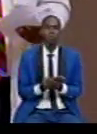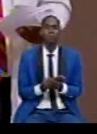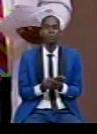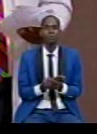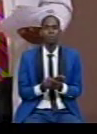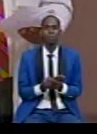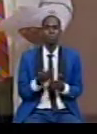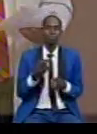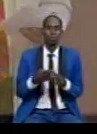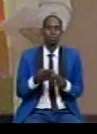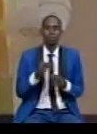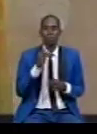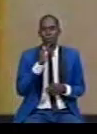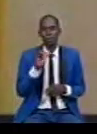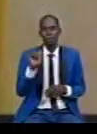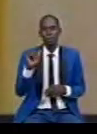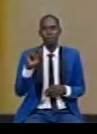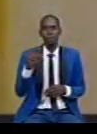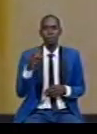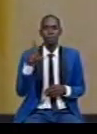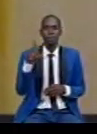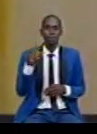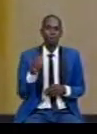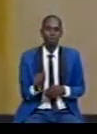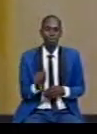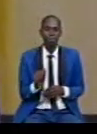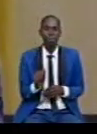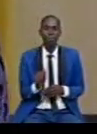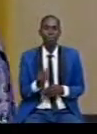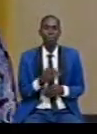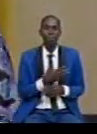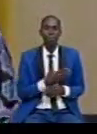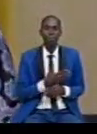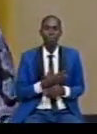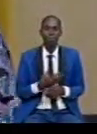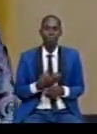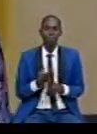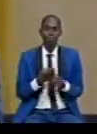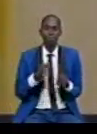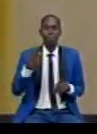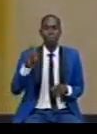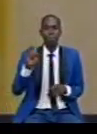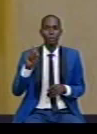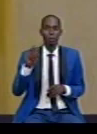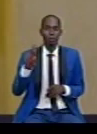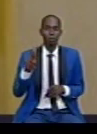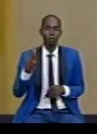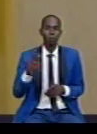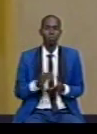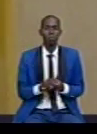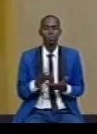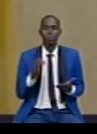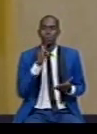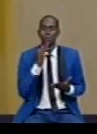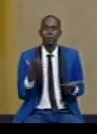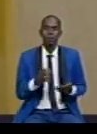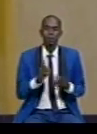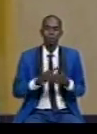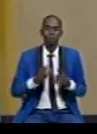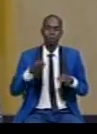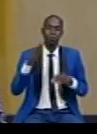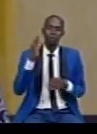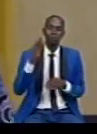name is Sister Angela Uzozie from Ikosiketu. I'm here to testify the goodness of